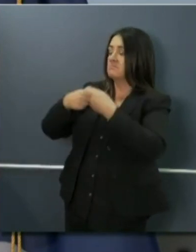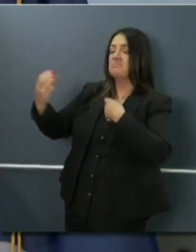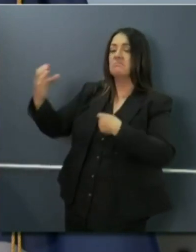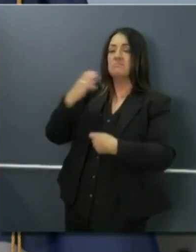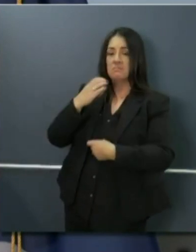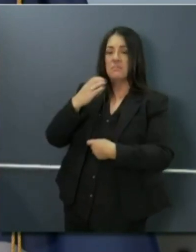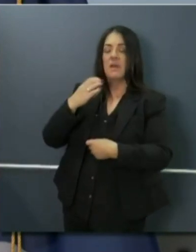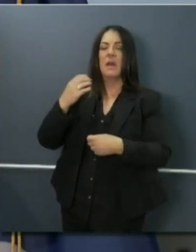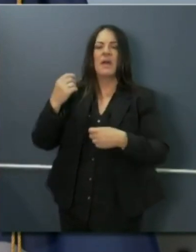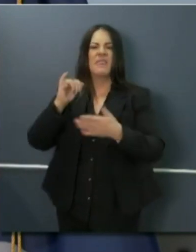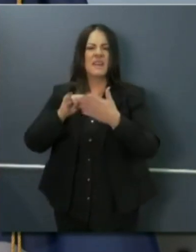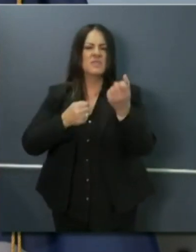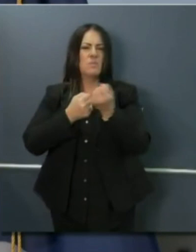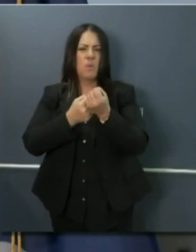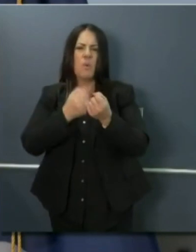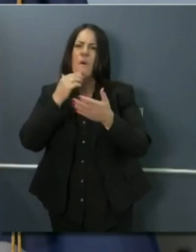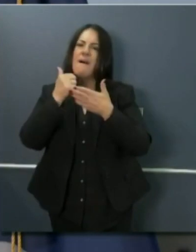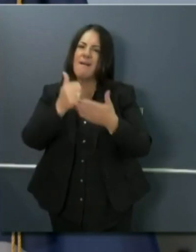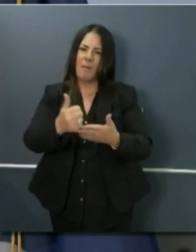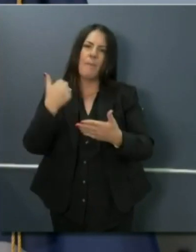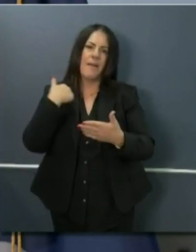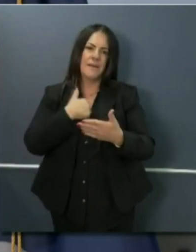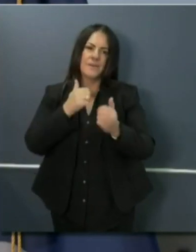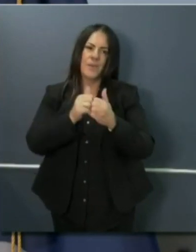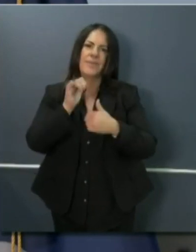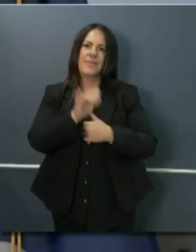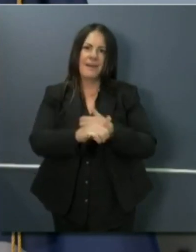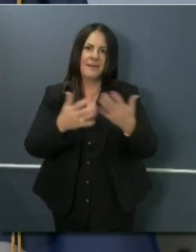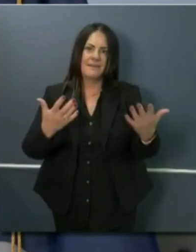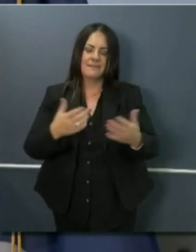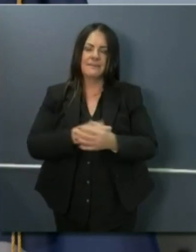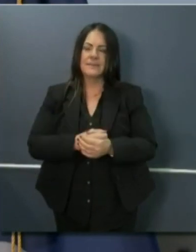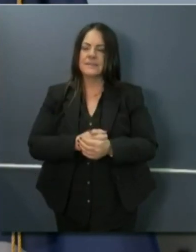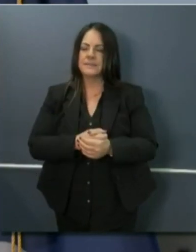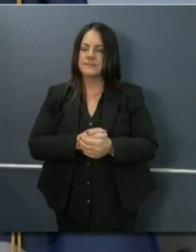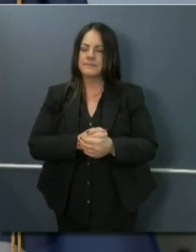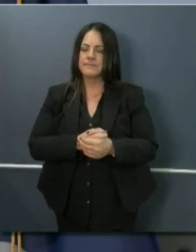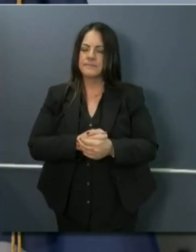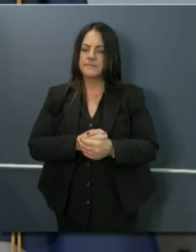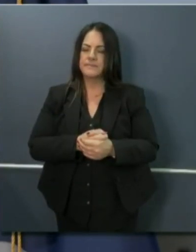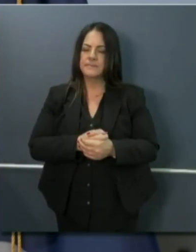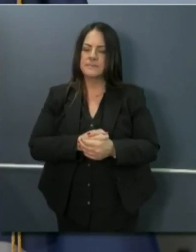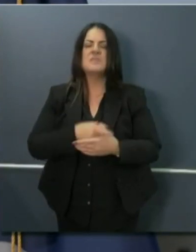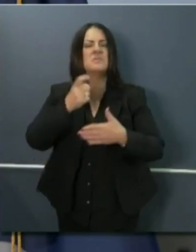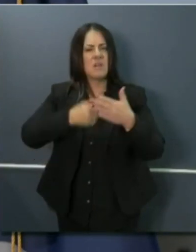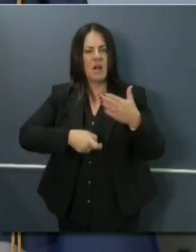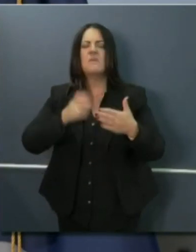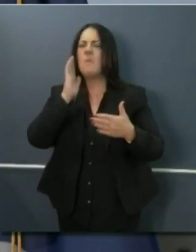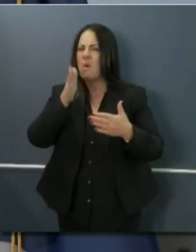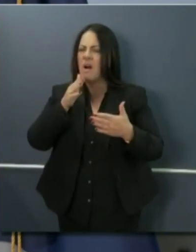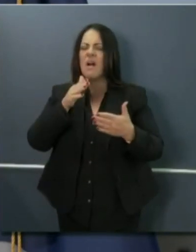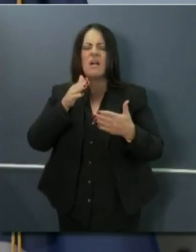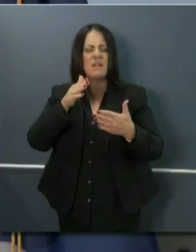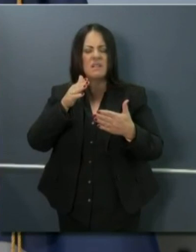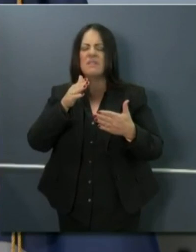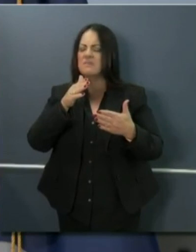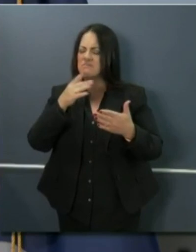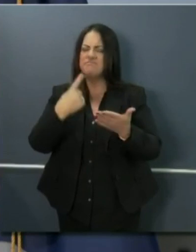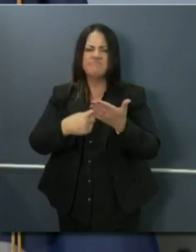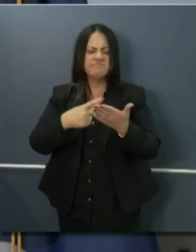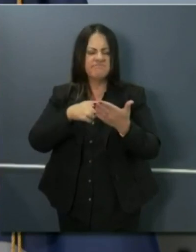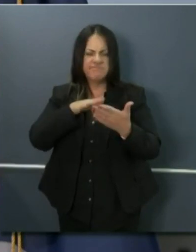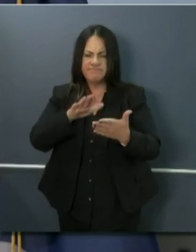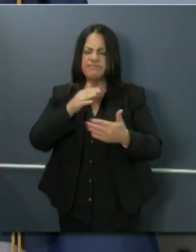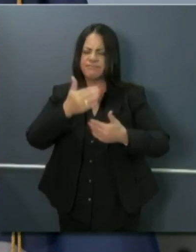receiving will help us with those efforts. The cost, though, we will address and is being processed in